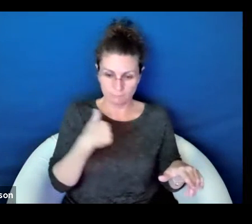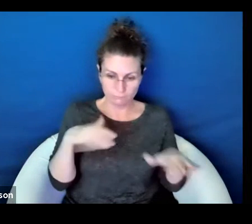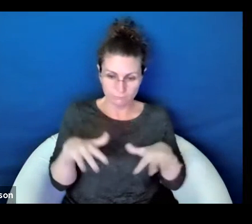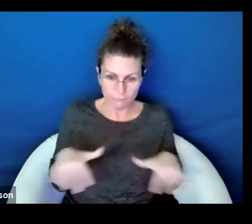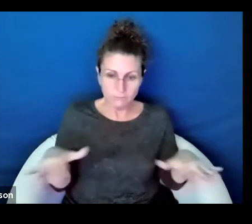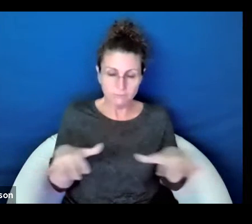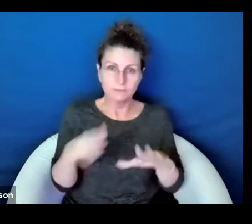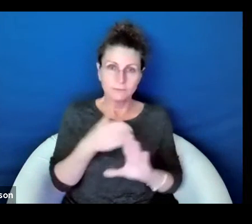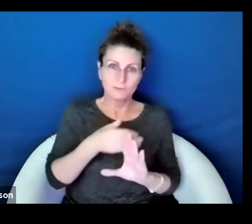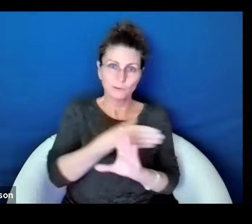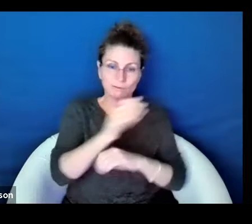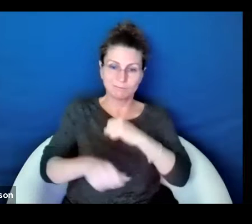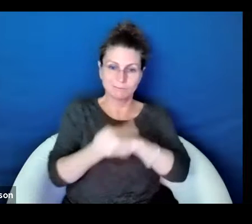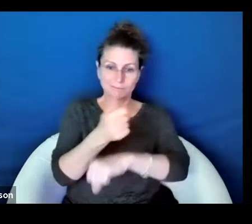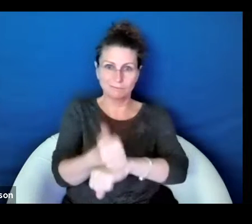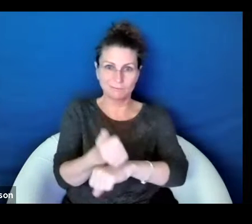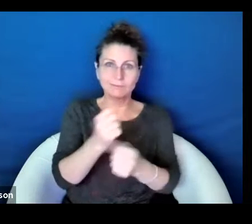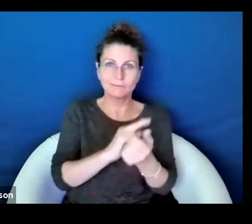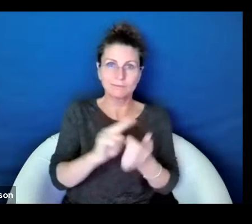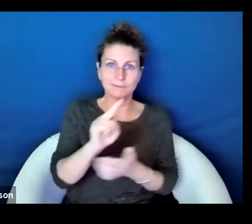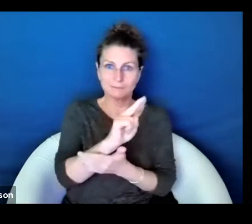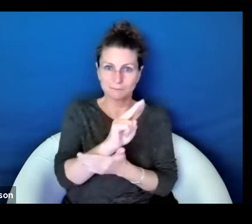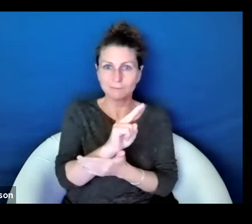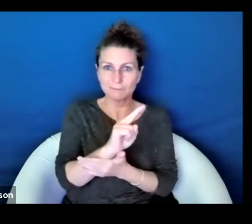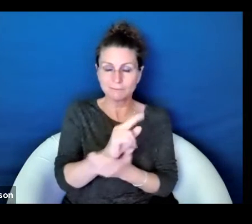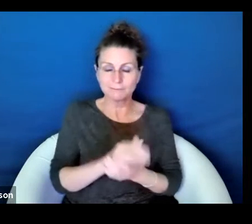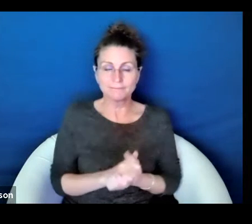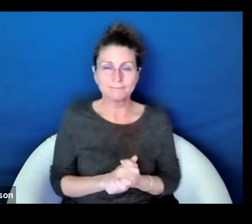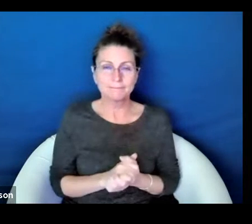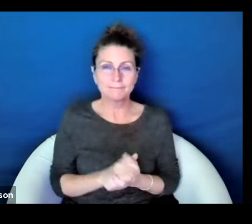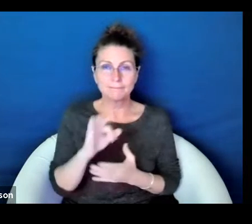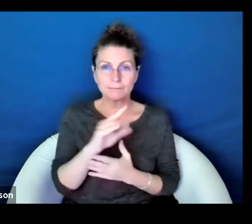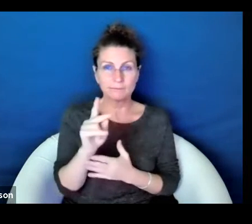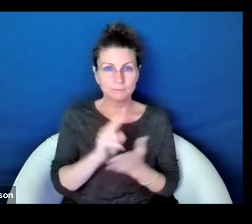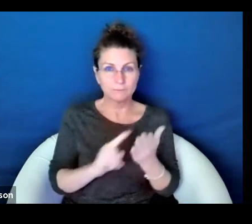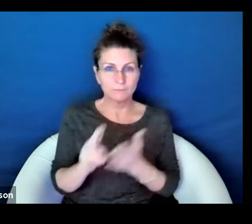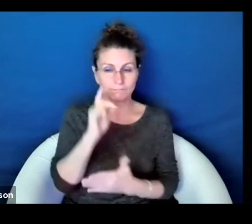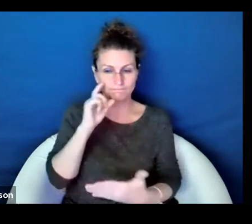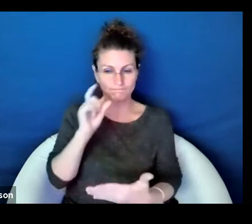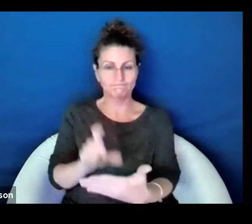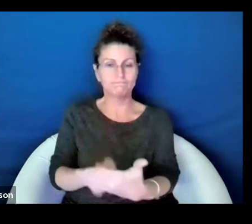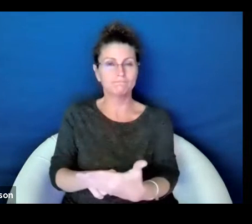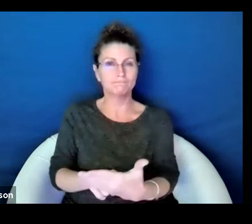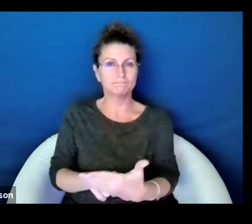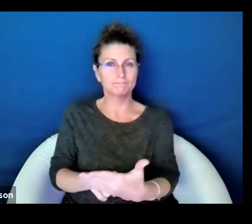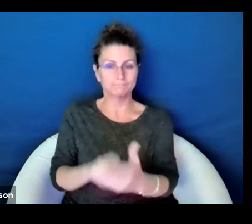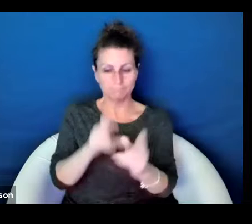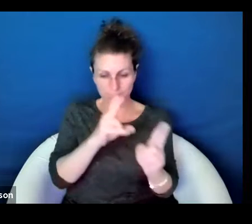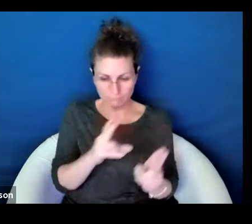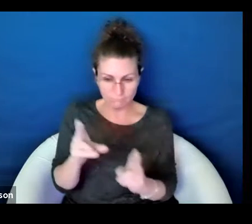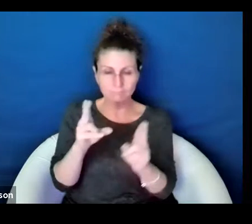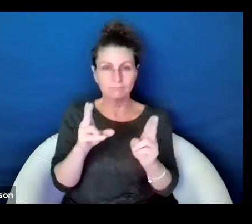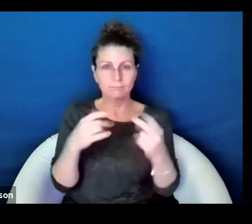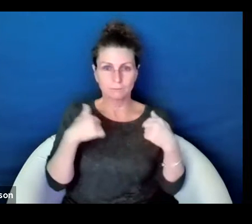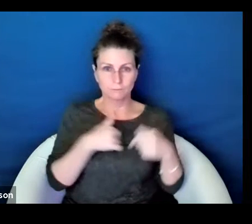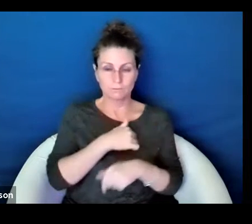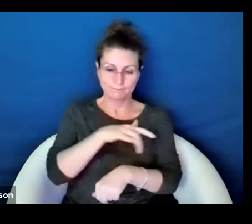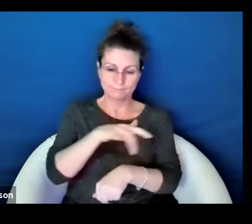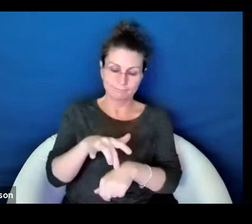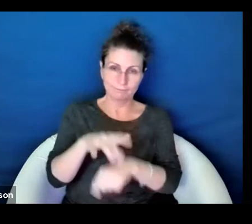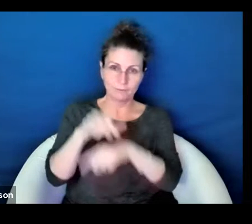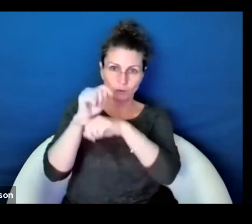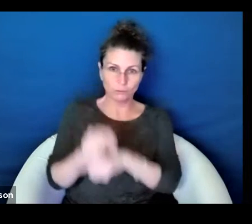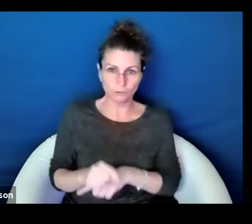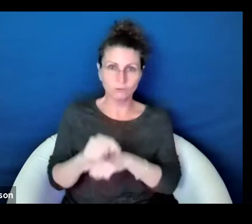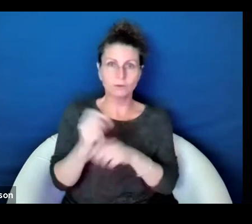the establishment of York University. York University acknowledges its presence on the traditional territory of